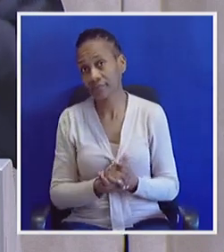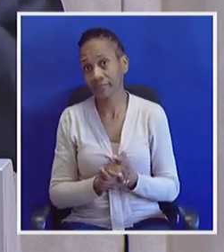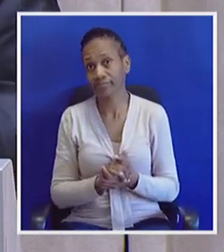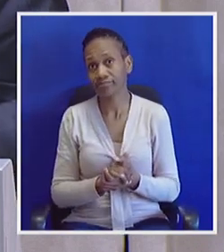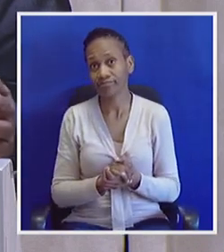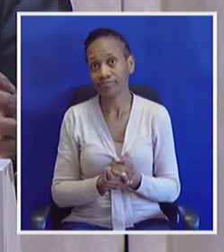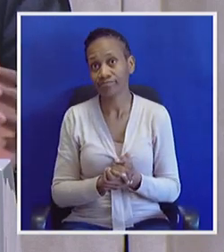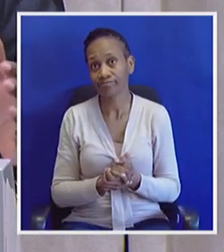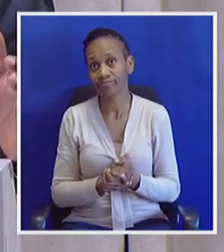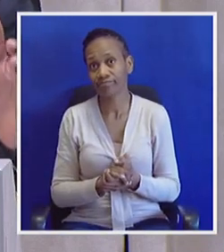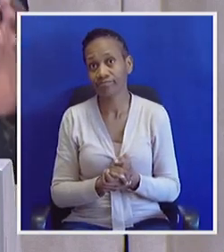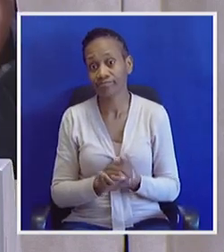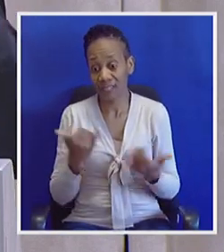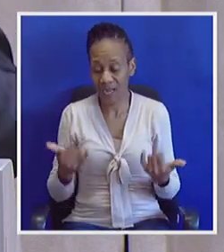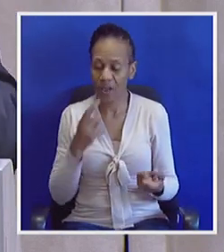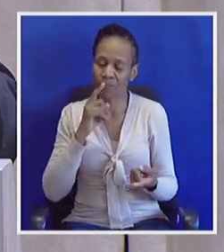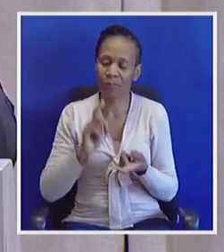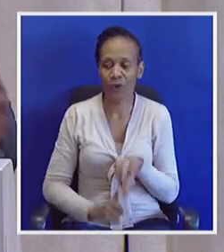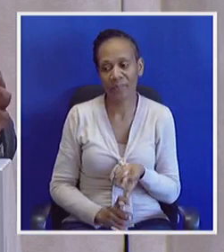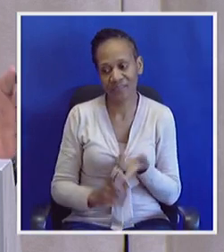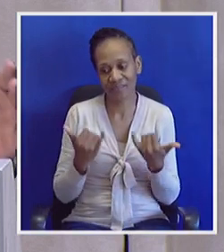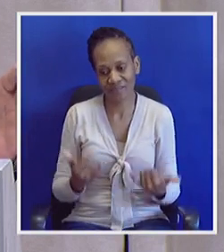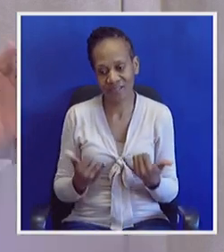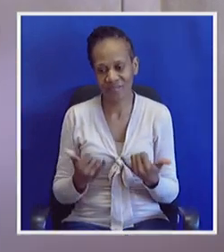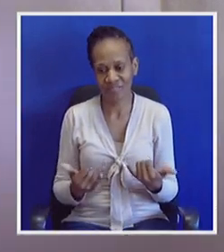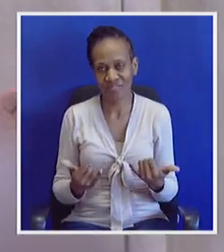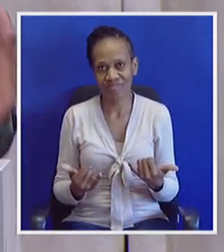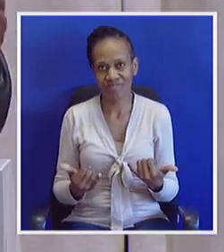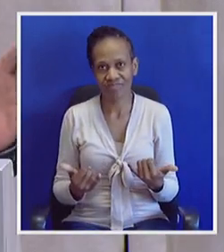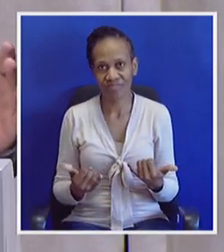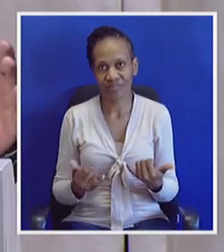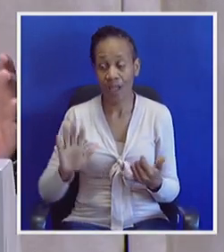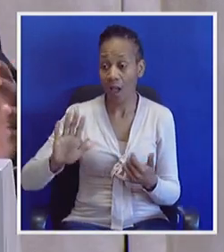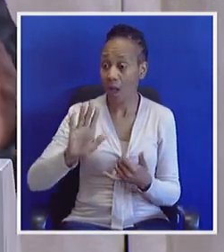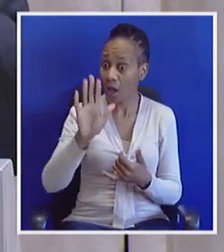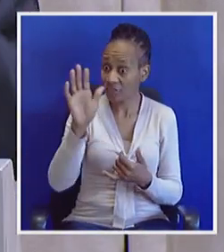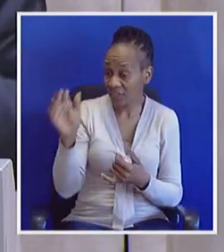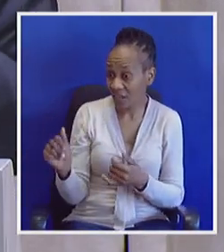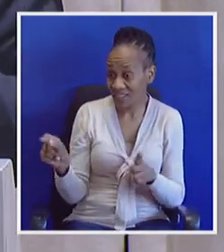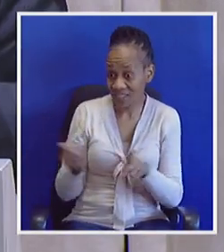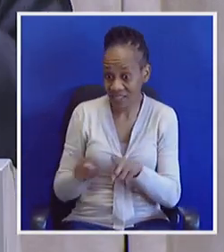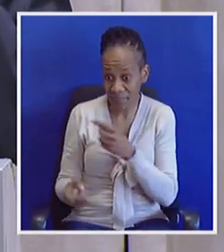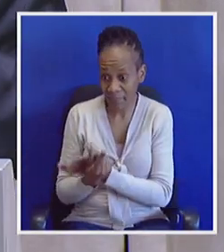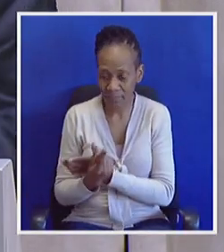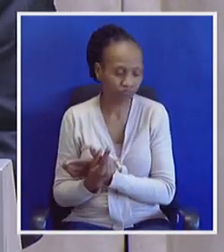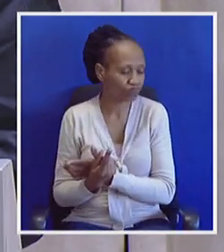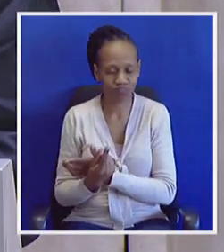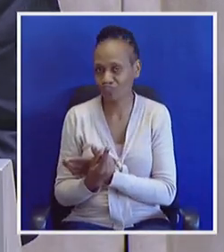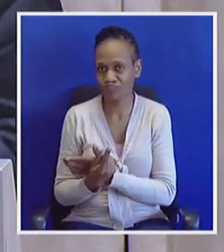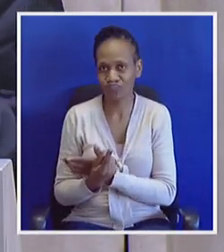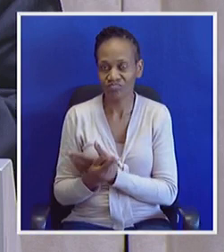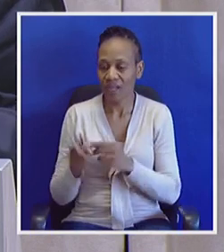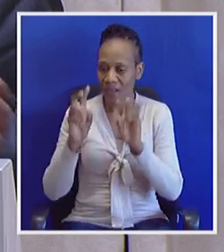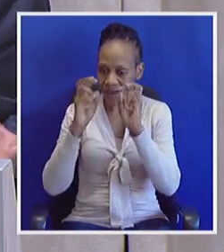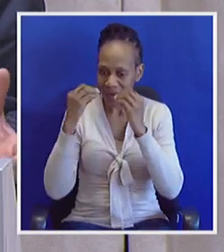I can promise you that you don't get that on our African continent. This is a